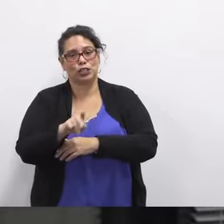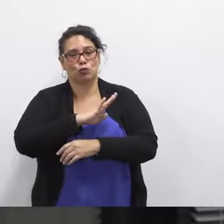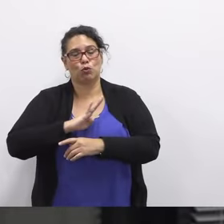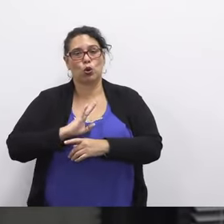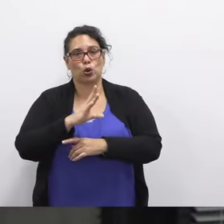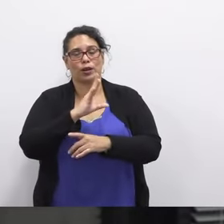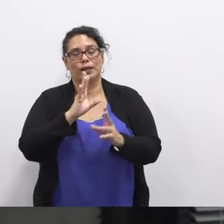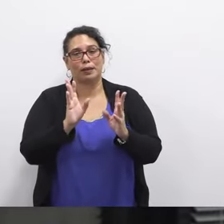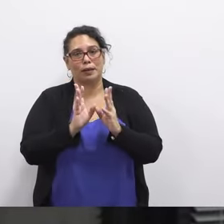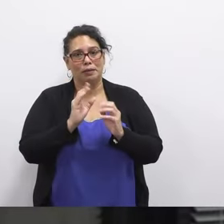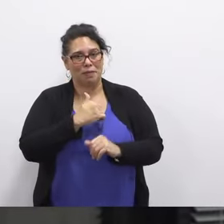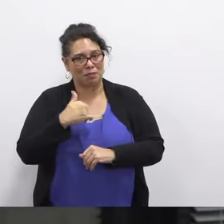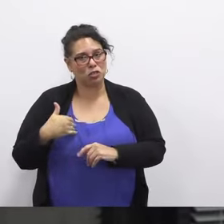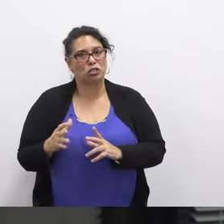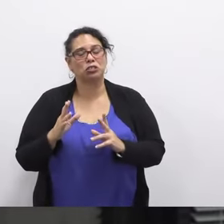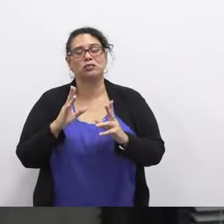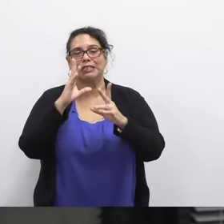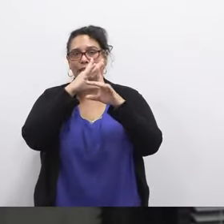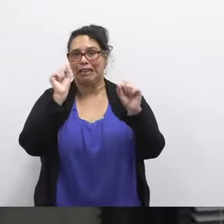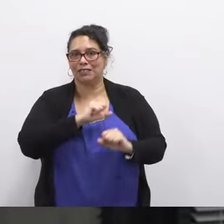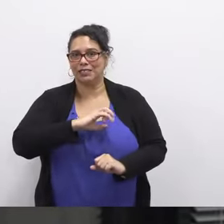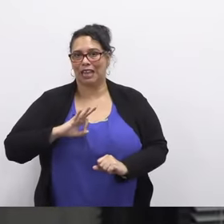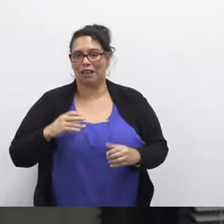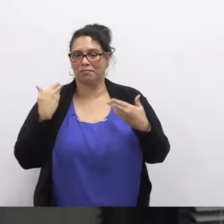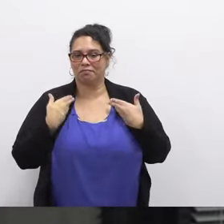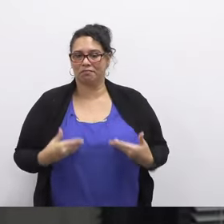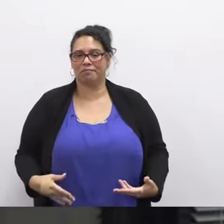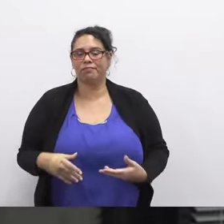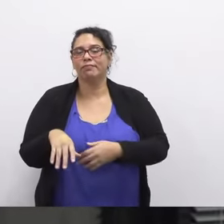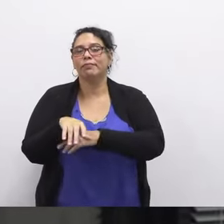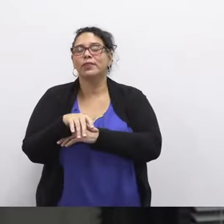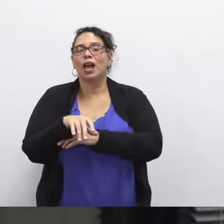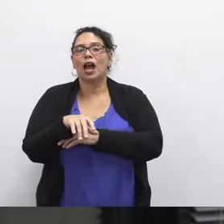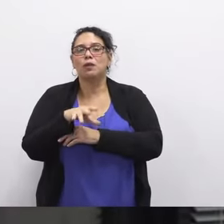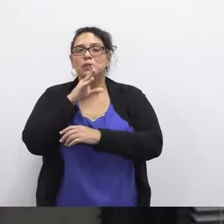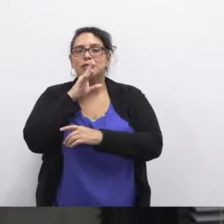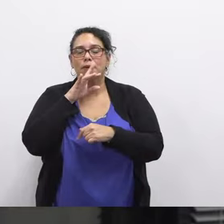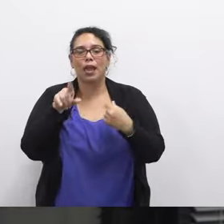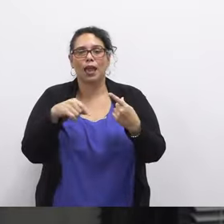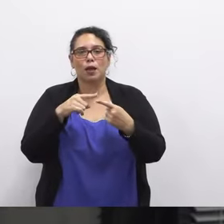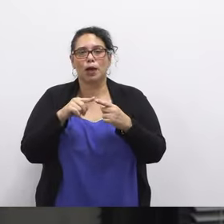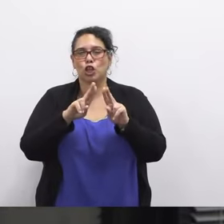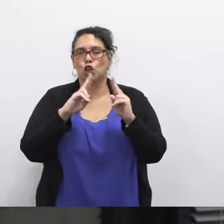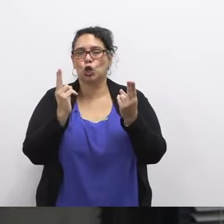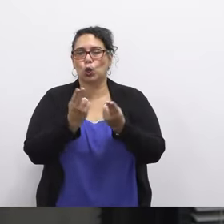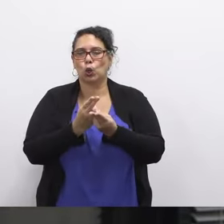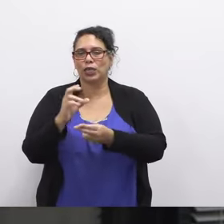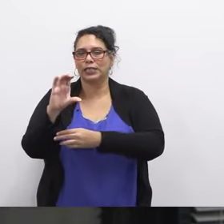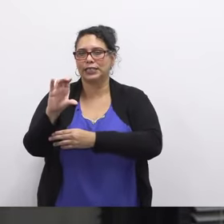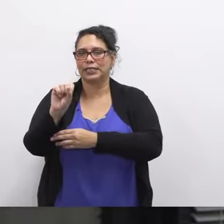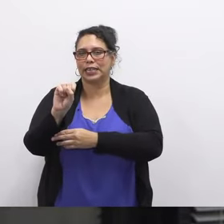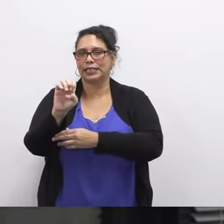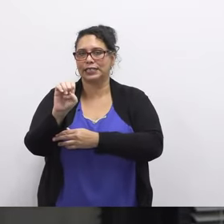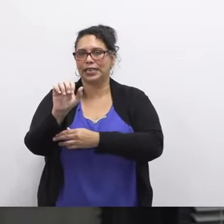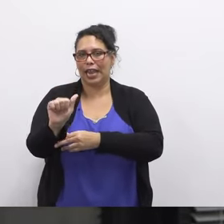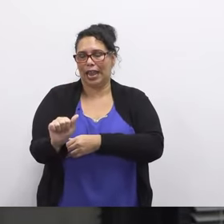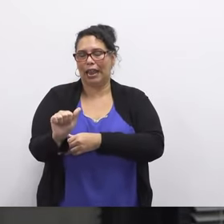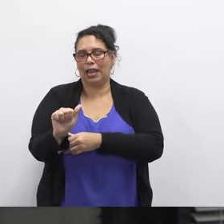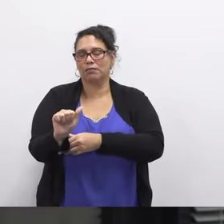name is Gilbert Bonilla. I'm here to speak on behalf of CSCA. I'm the CSCA president for Long Beach Chapter